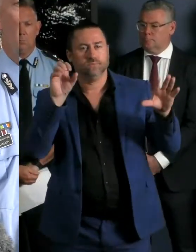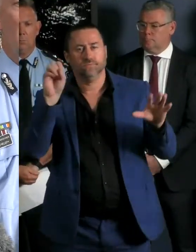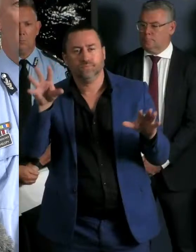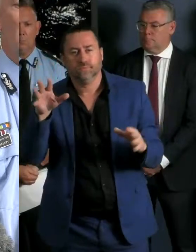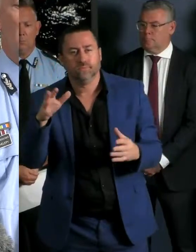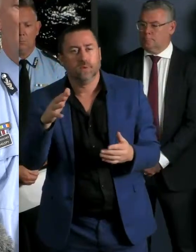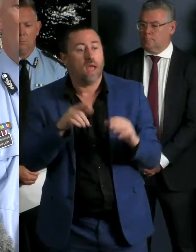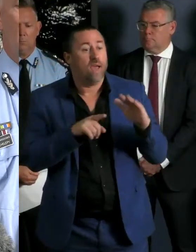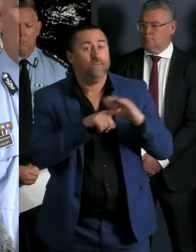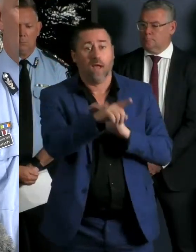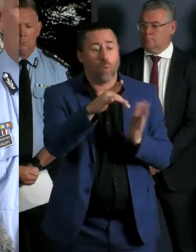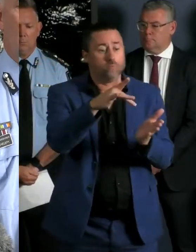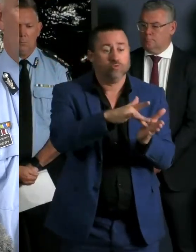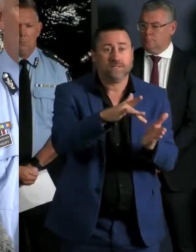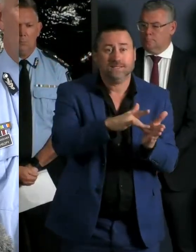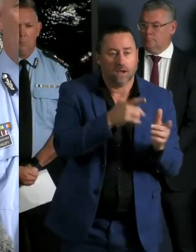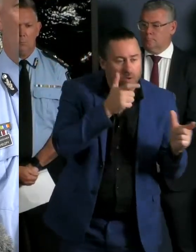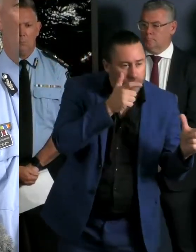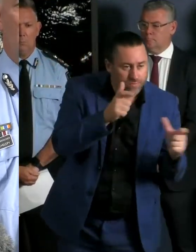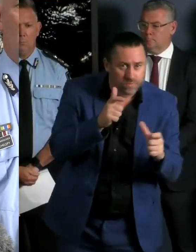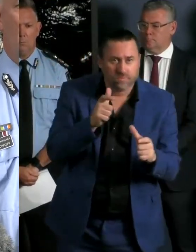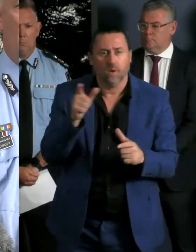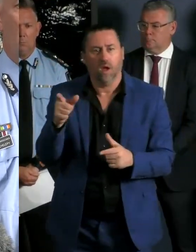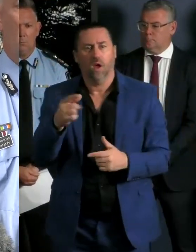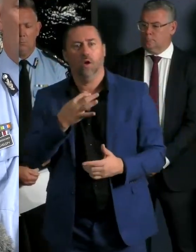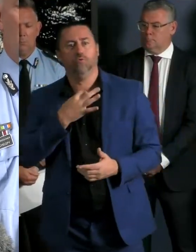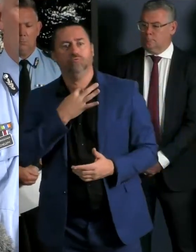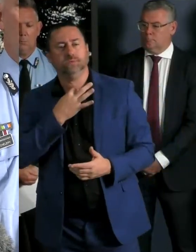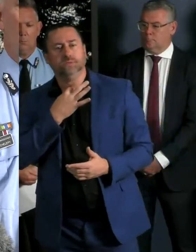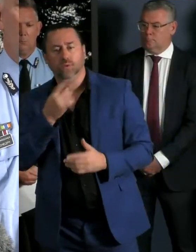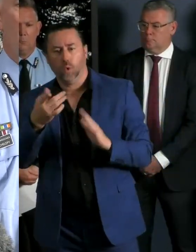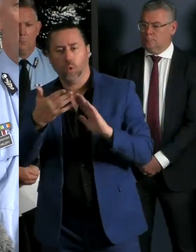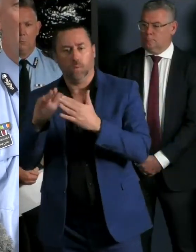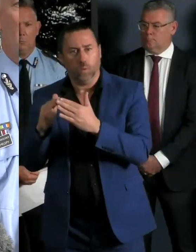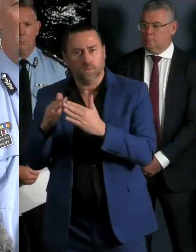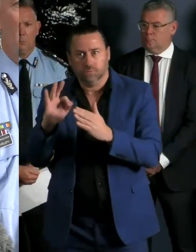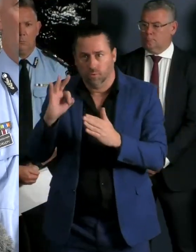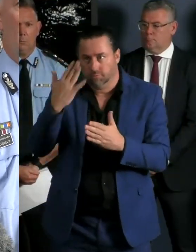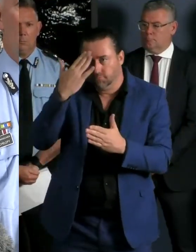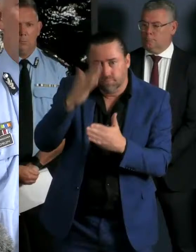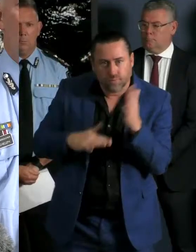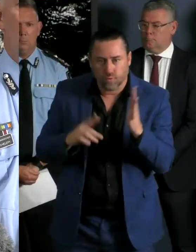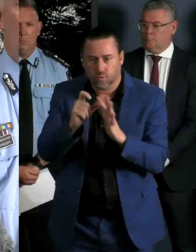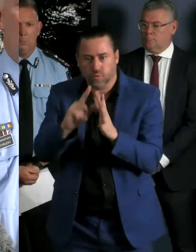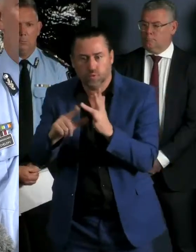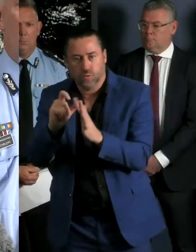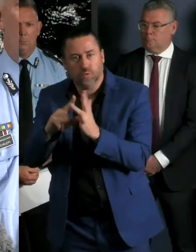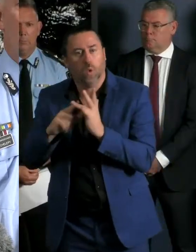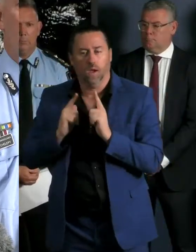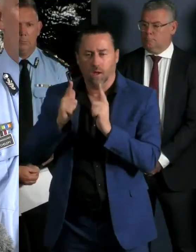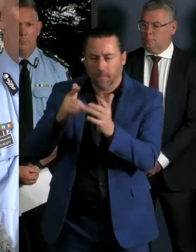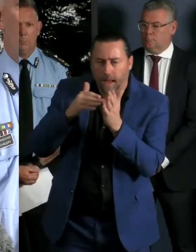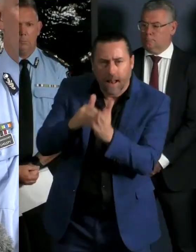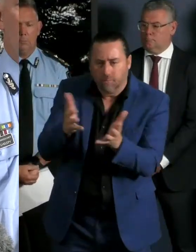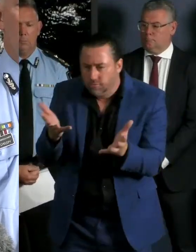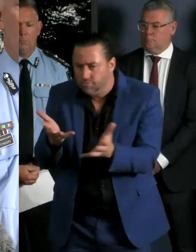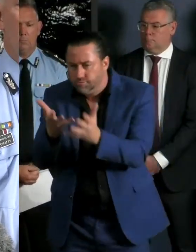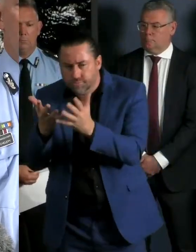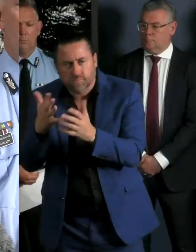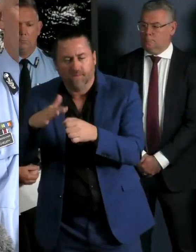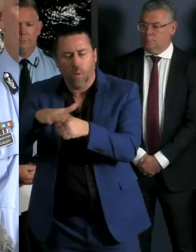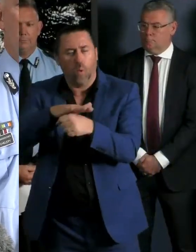general duties, to go into the vulnerable communities and work with the local disaster management crews in there. So I'm